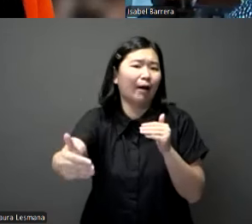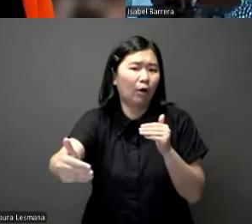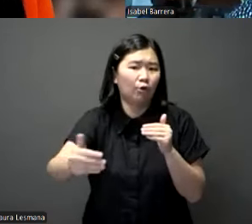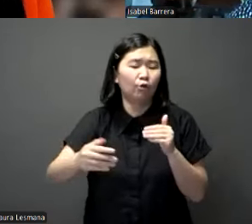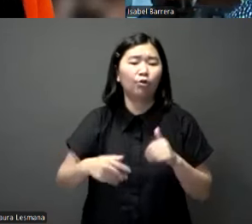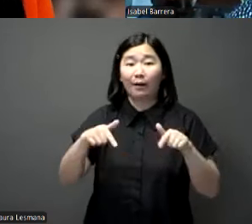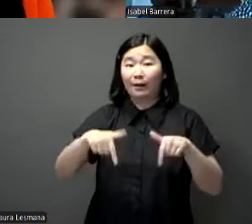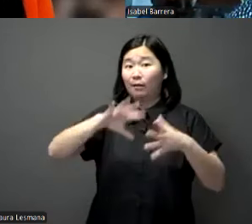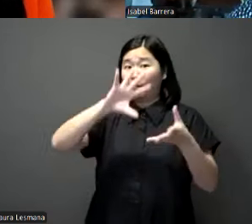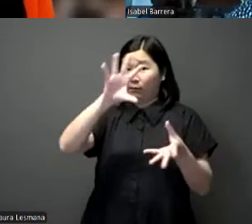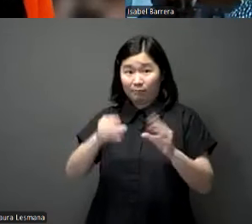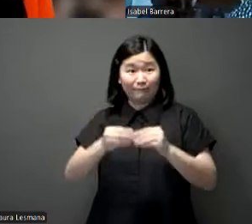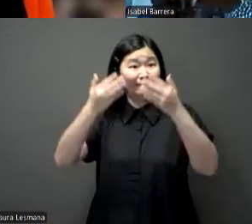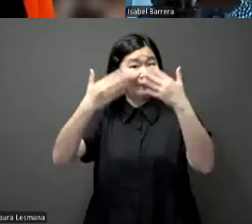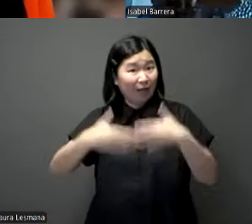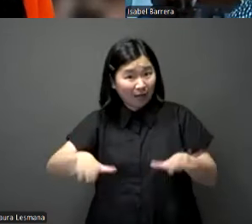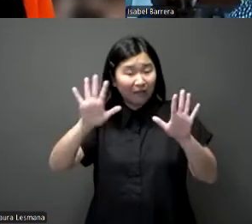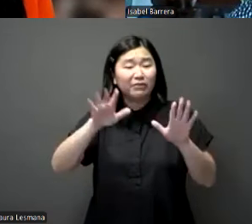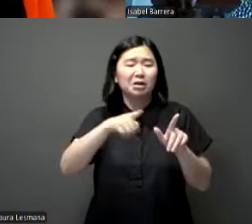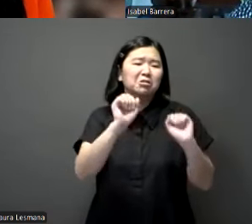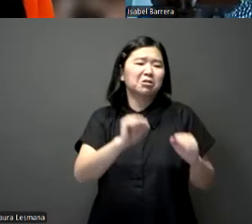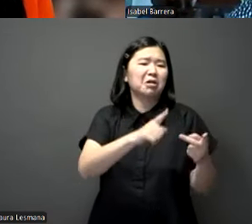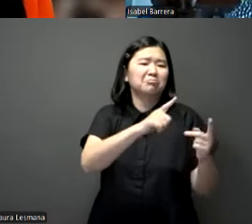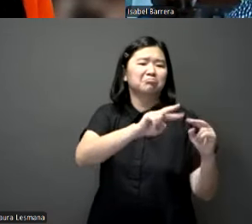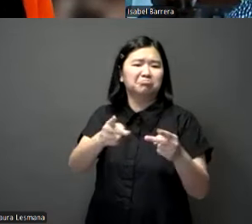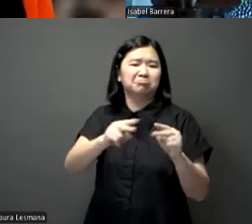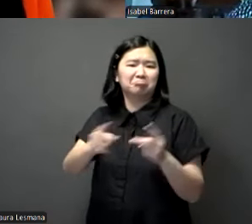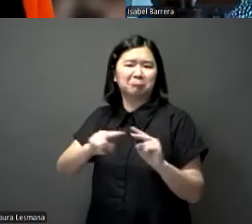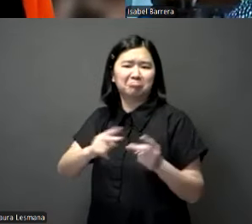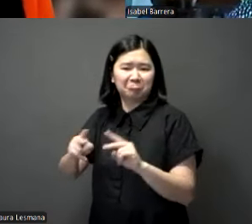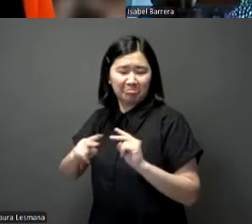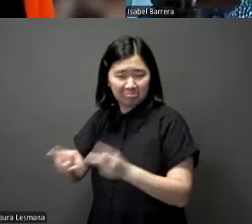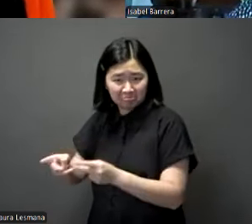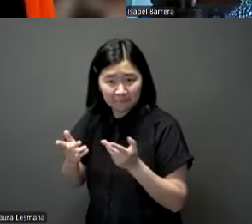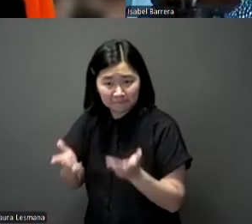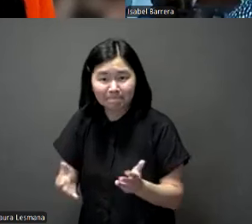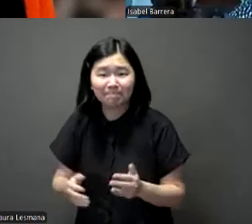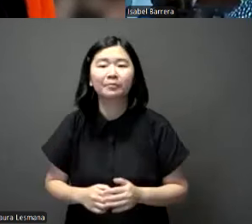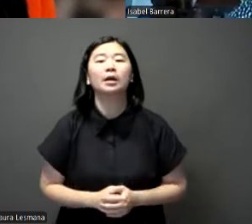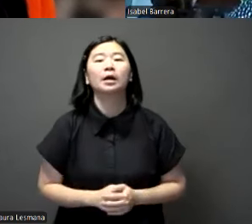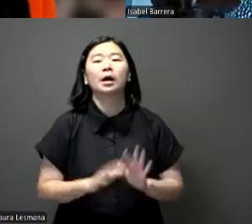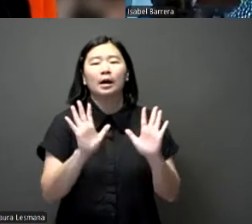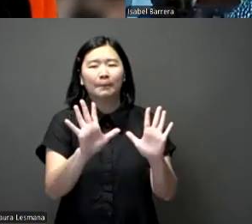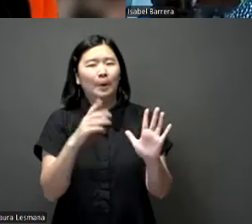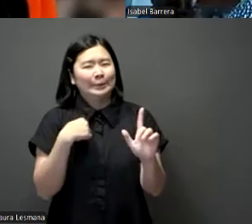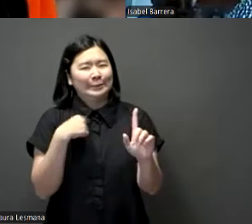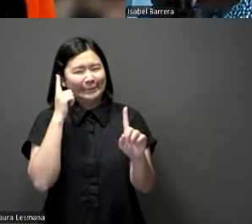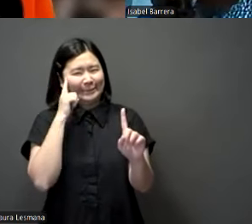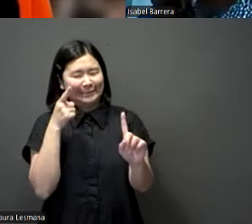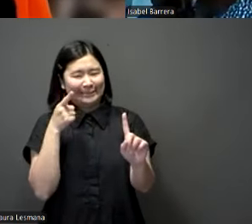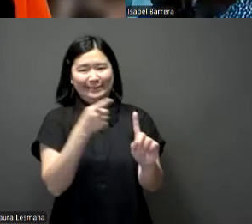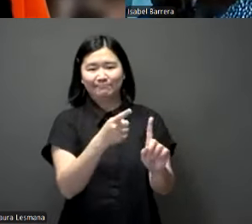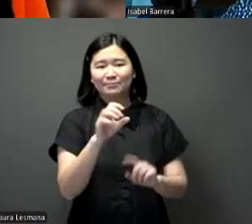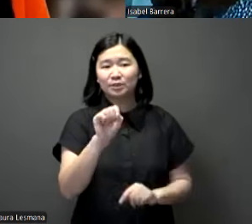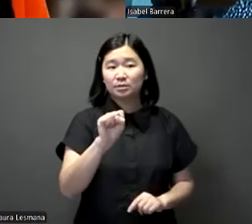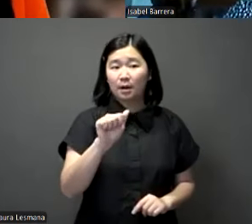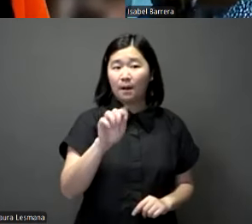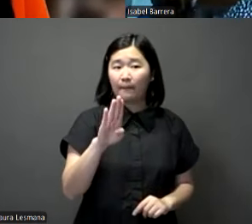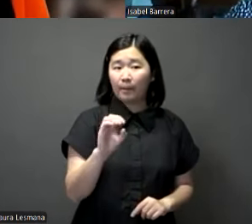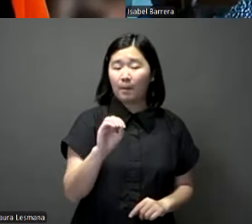plan to undertake to eliminate open defecation by